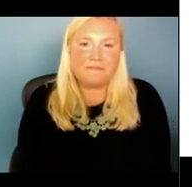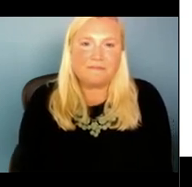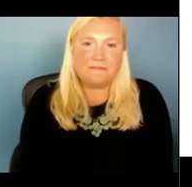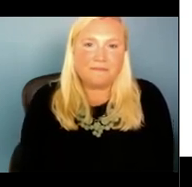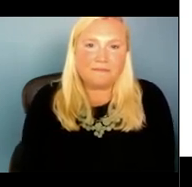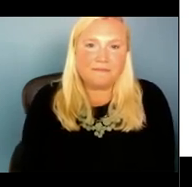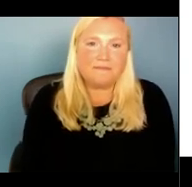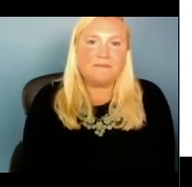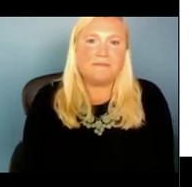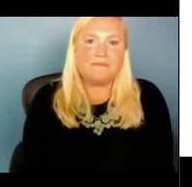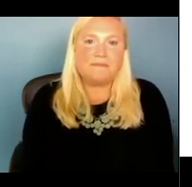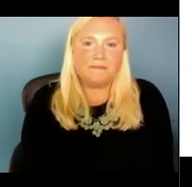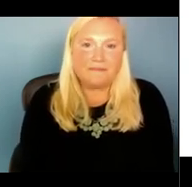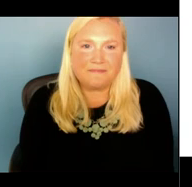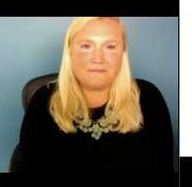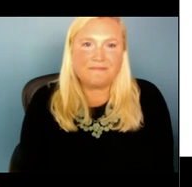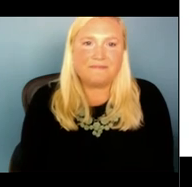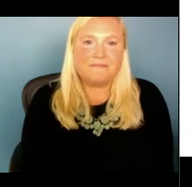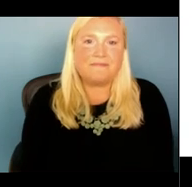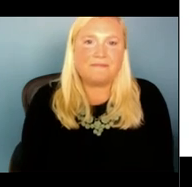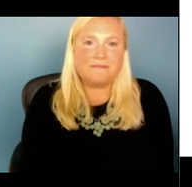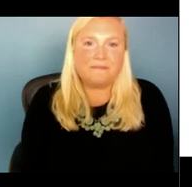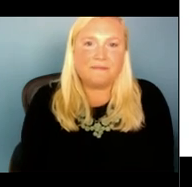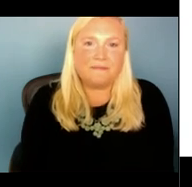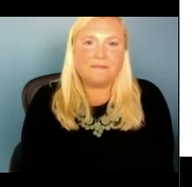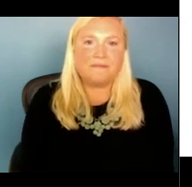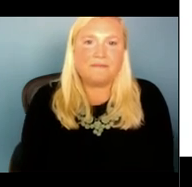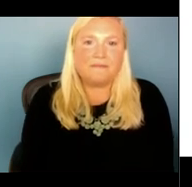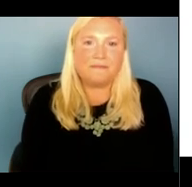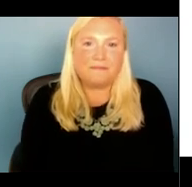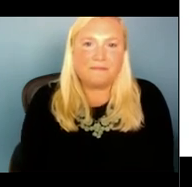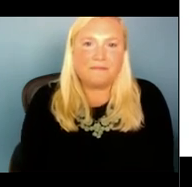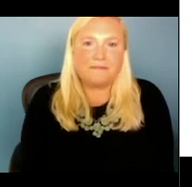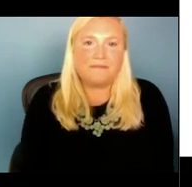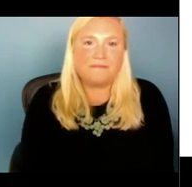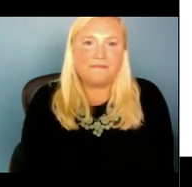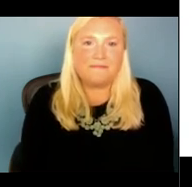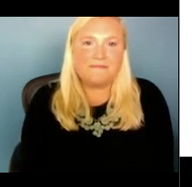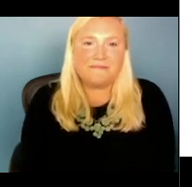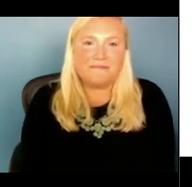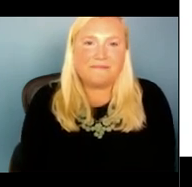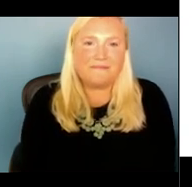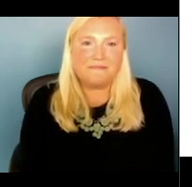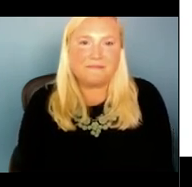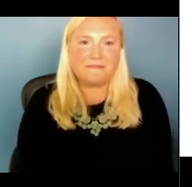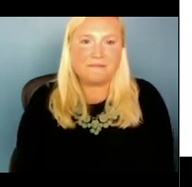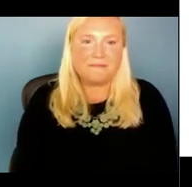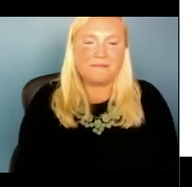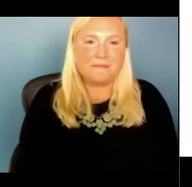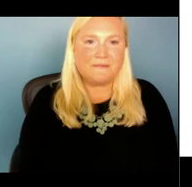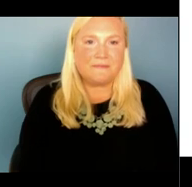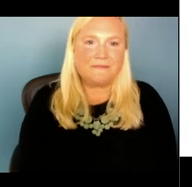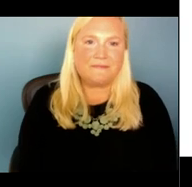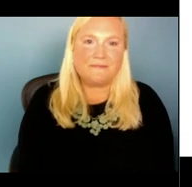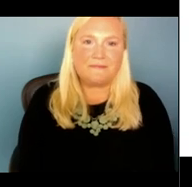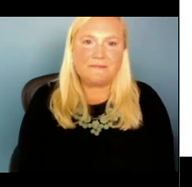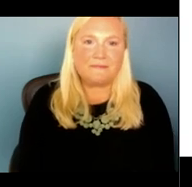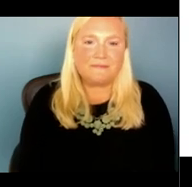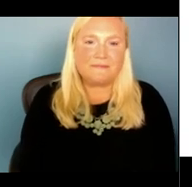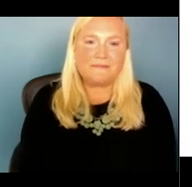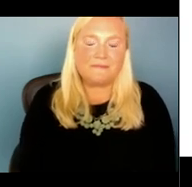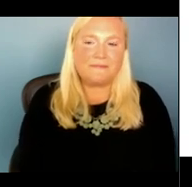those listener observations. But what our field is doing now more and more, and what's become particularly